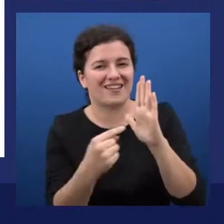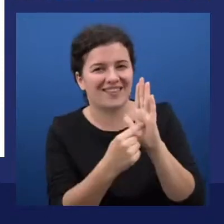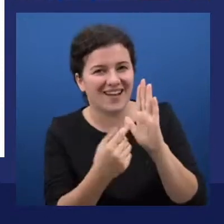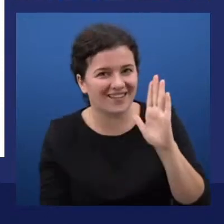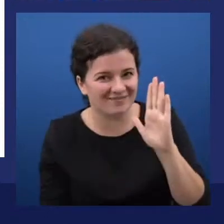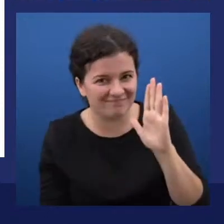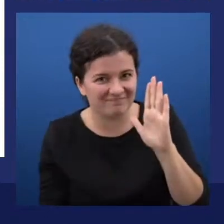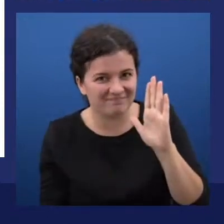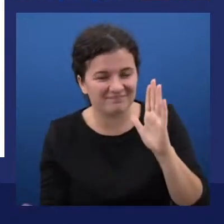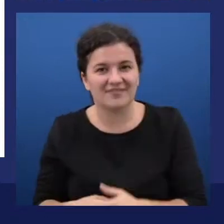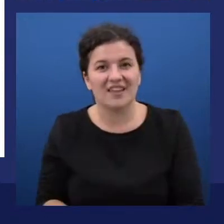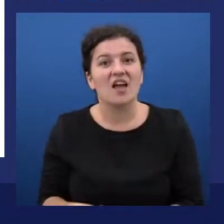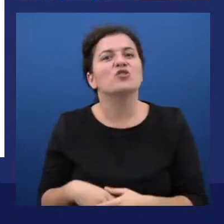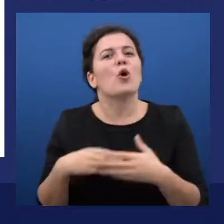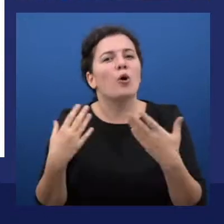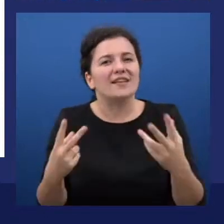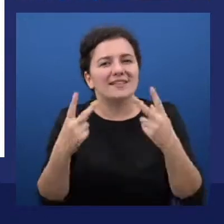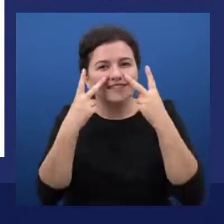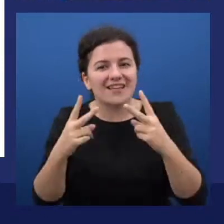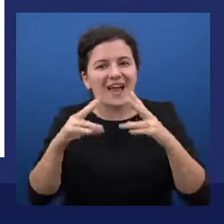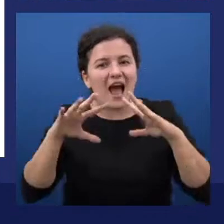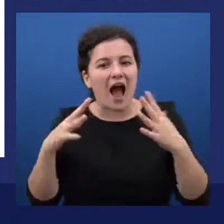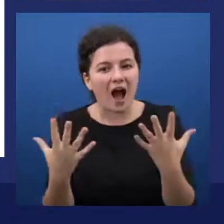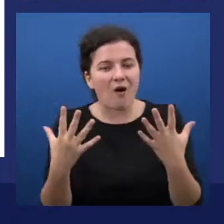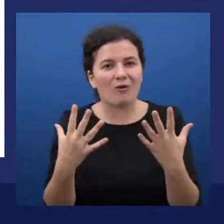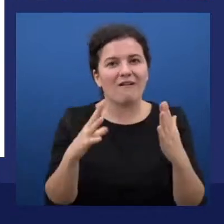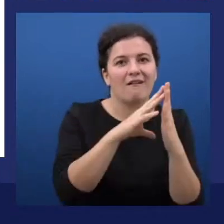can iterate. So this is iteration 2. And